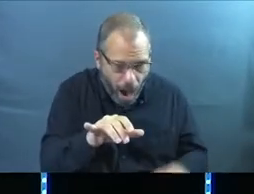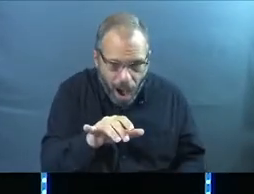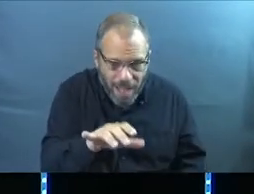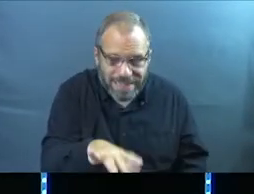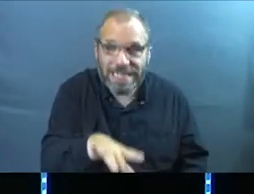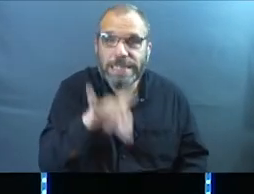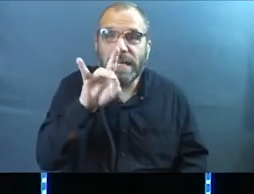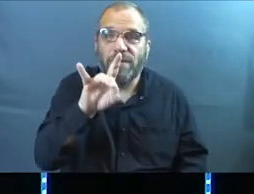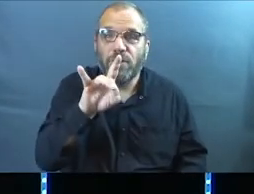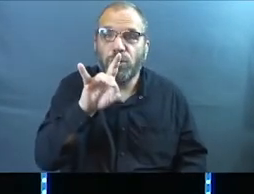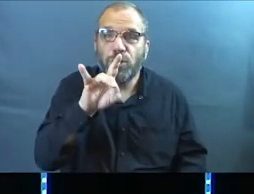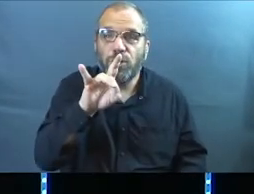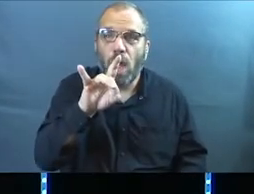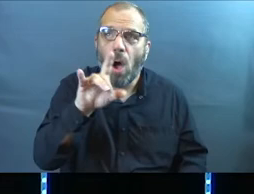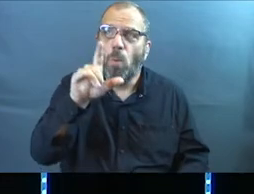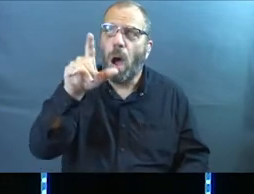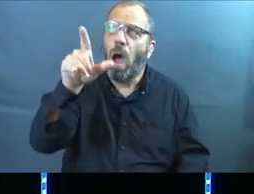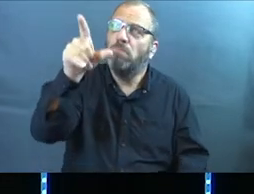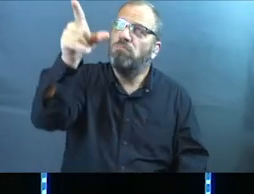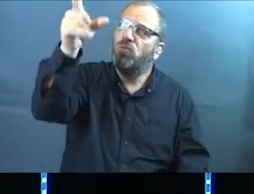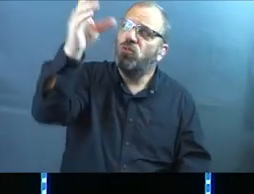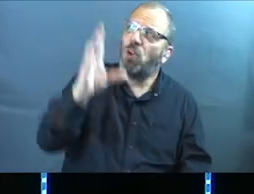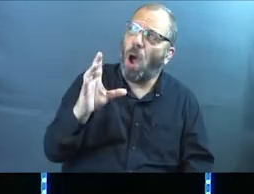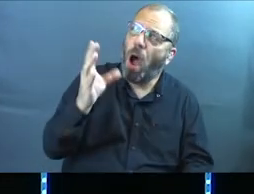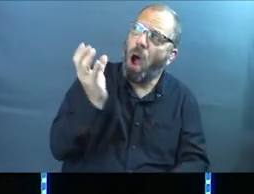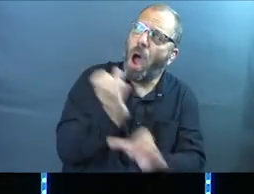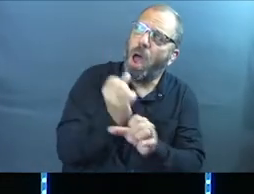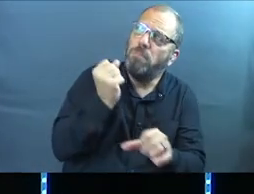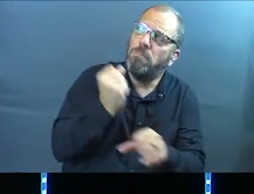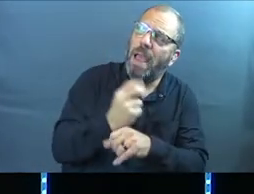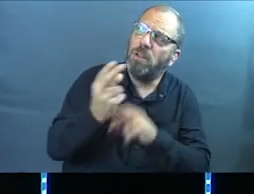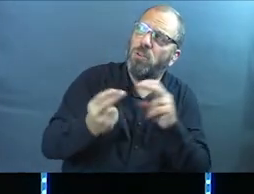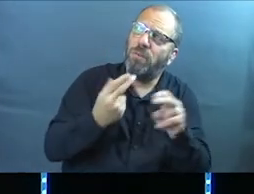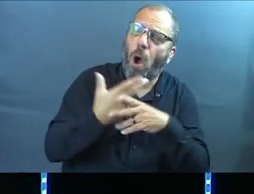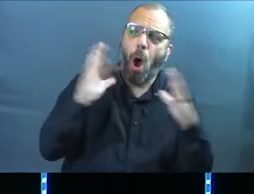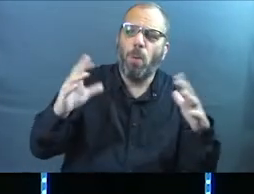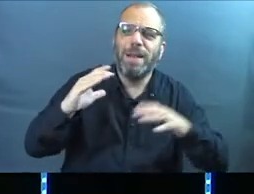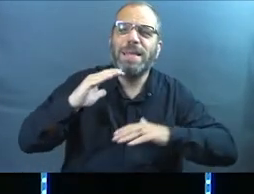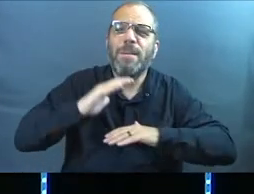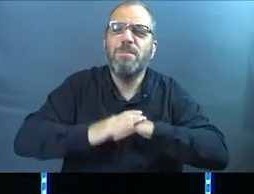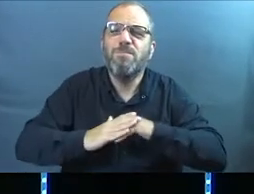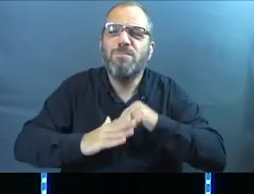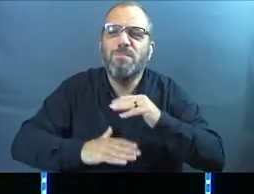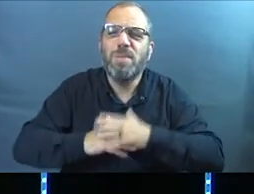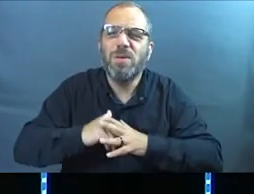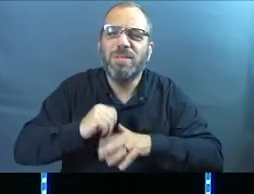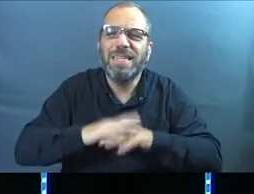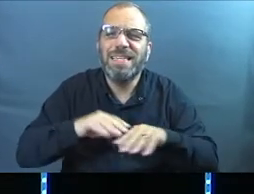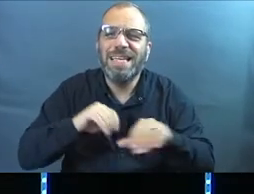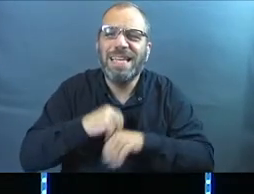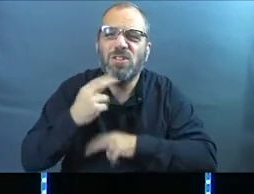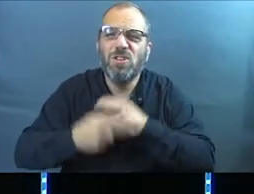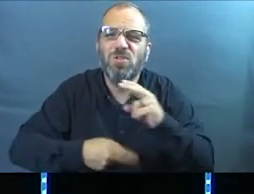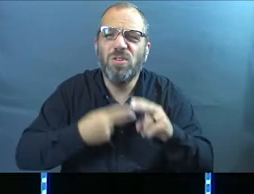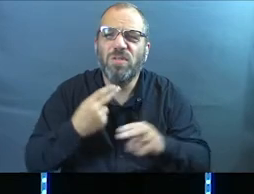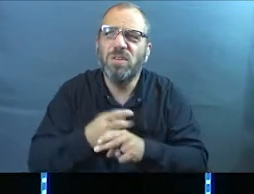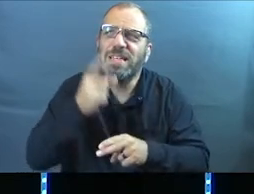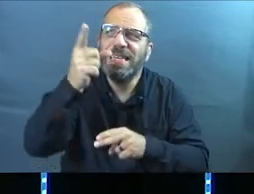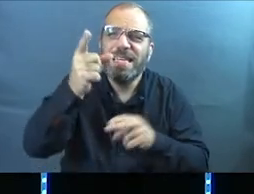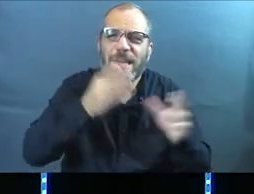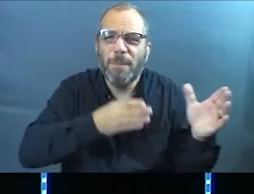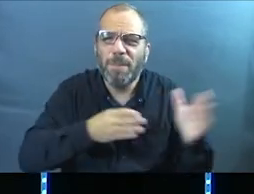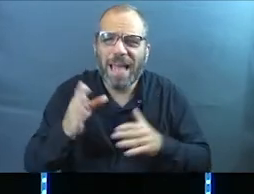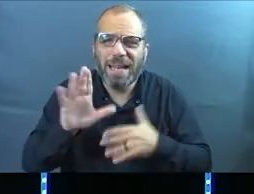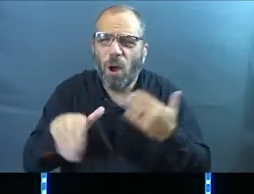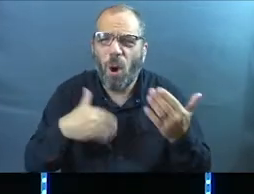discovered what the great designer of the universe had built into the universe, the order that he had